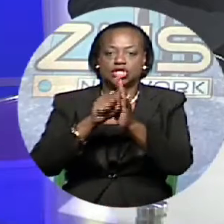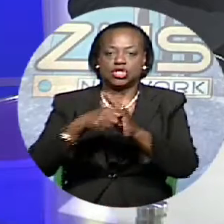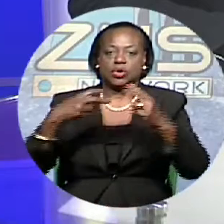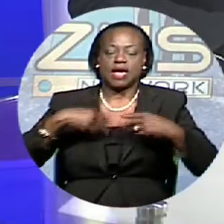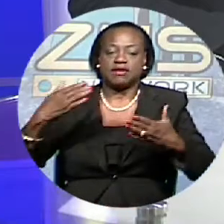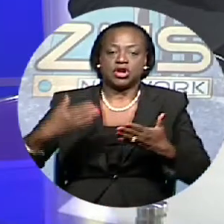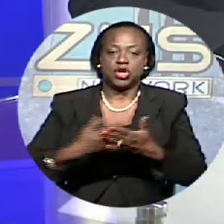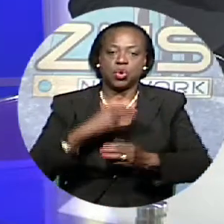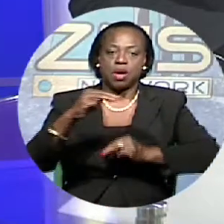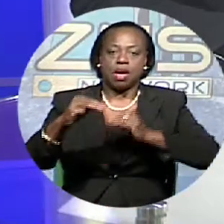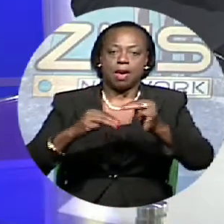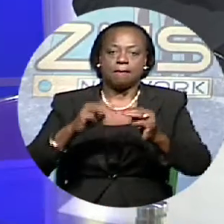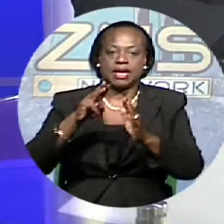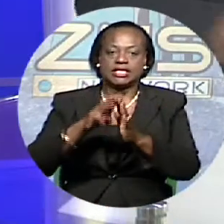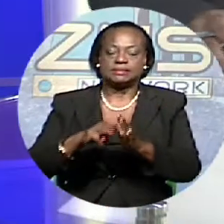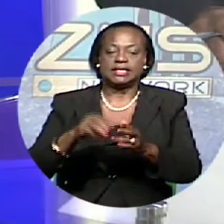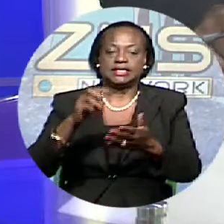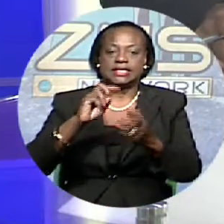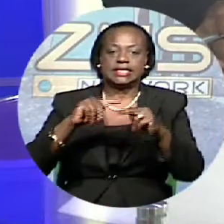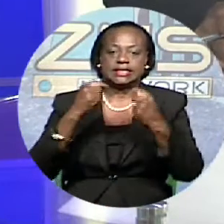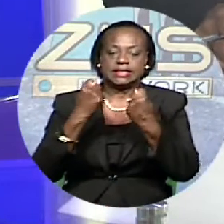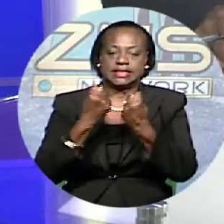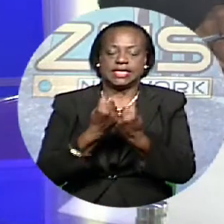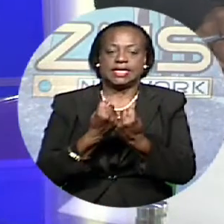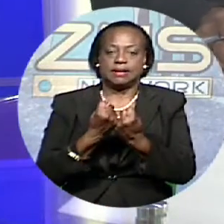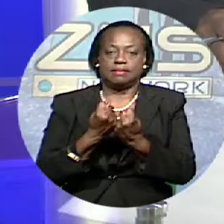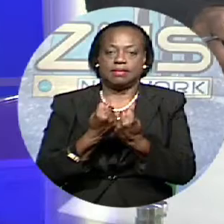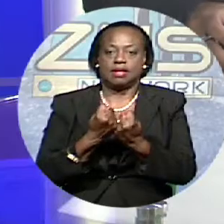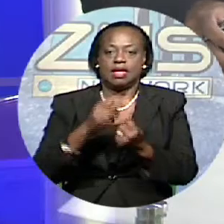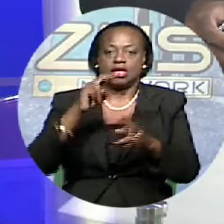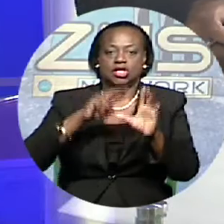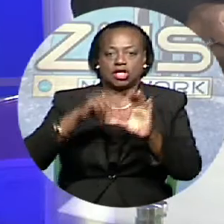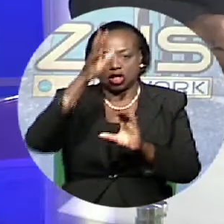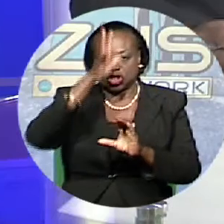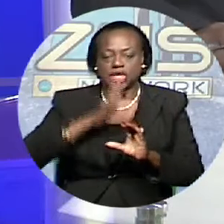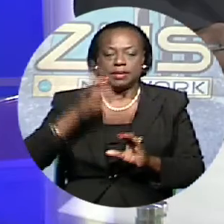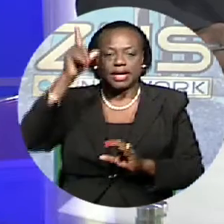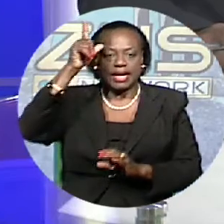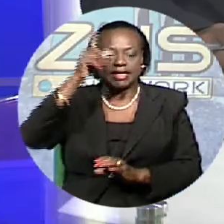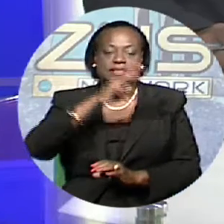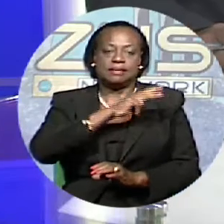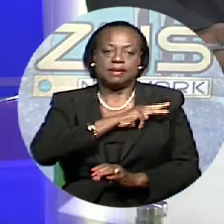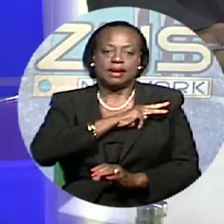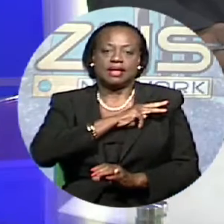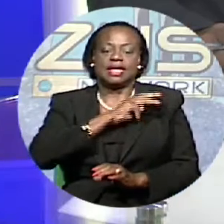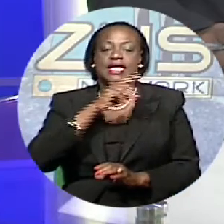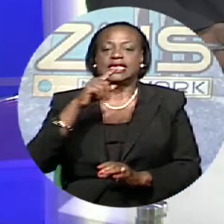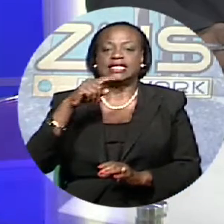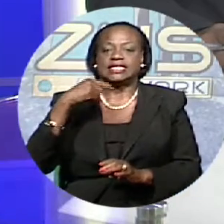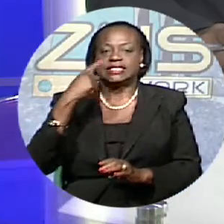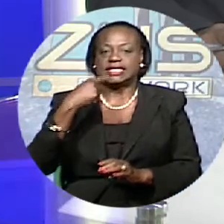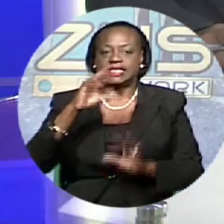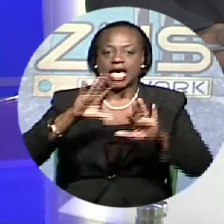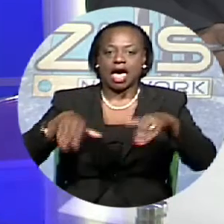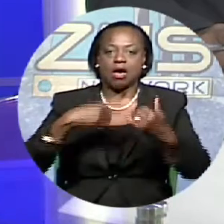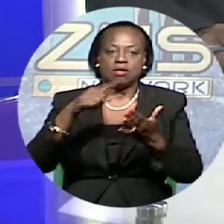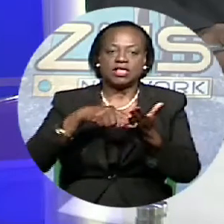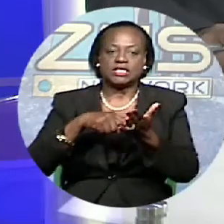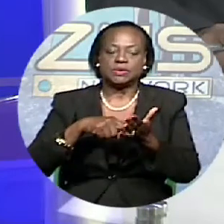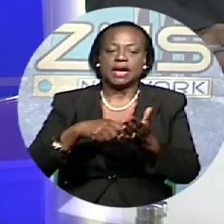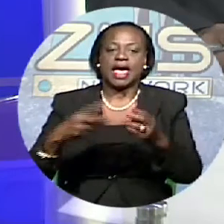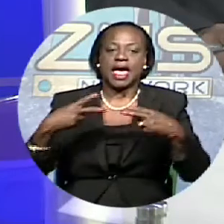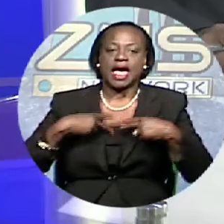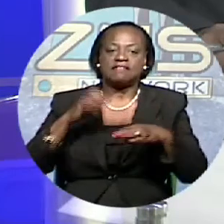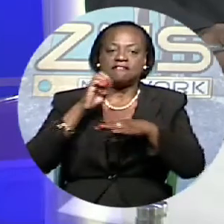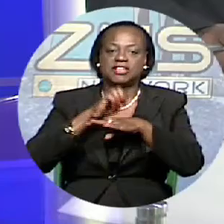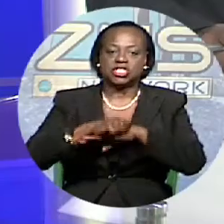a new management team at its helm. The corporation's executive chairman, Leslie Miller, tells Cleopatra Murphy how he expects this to boost efficiency